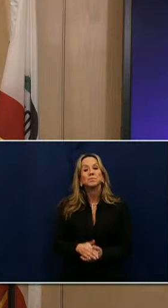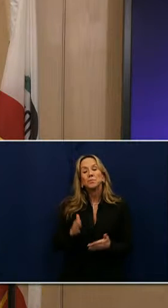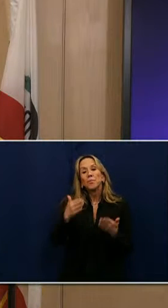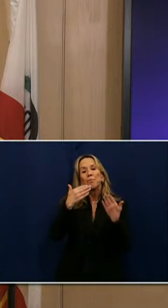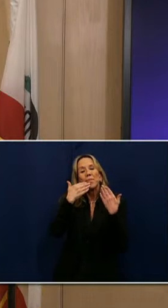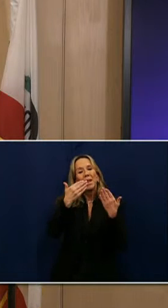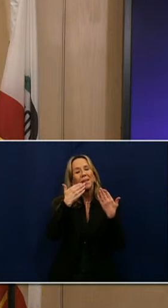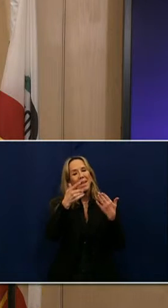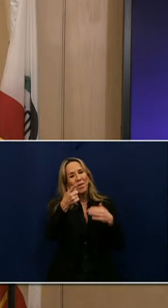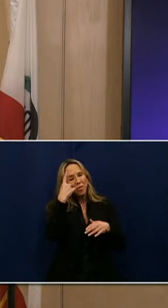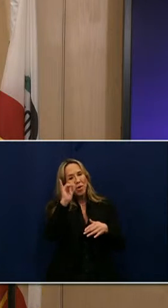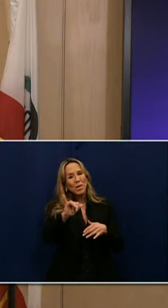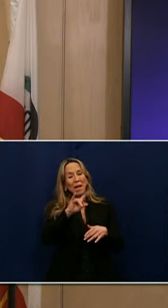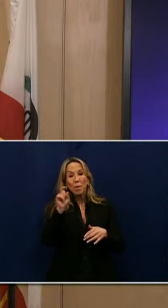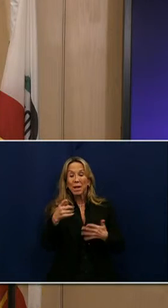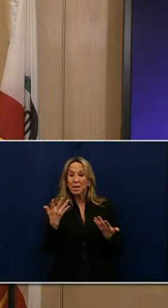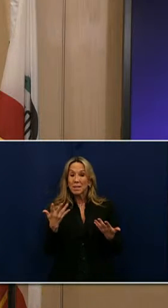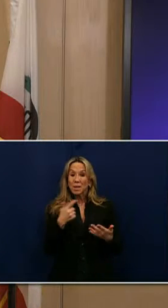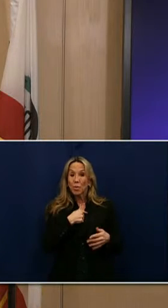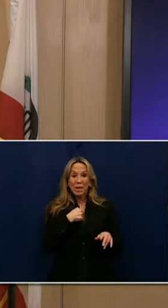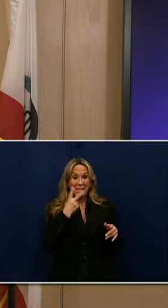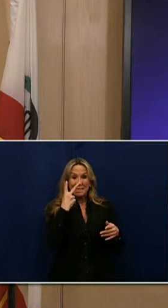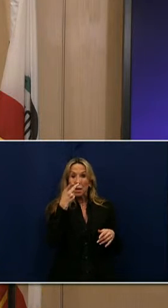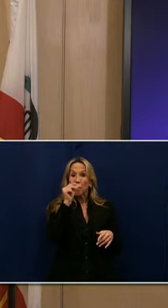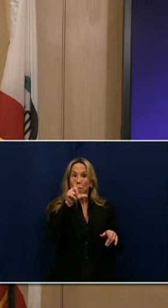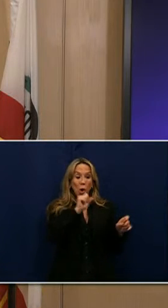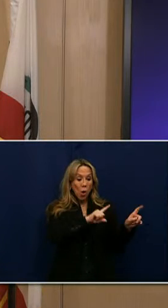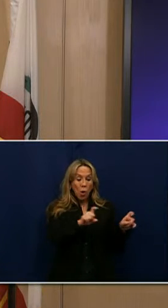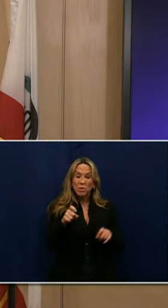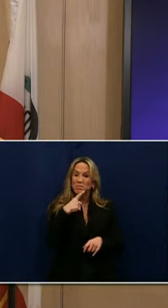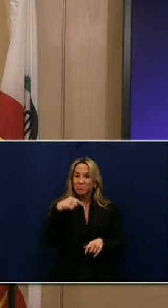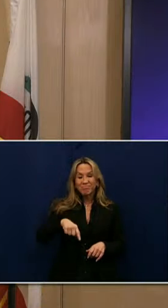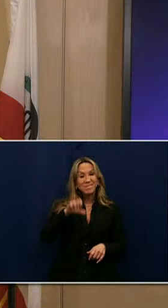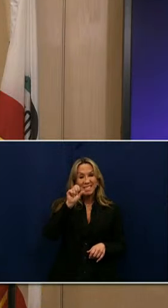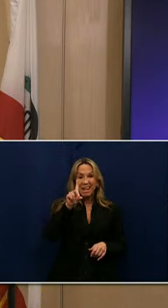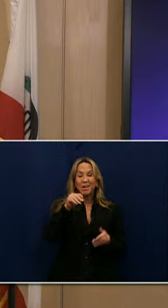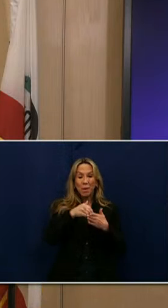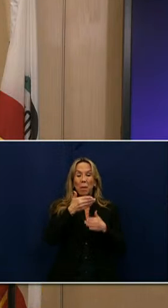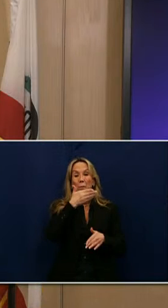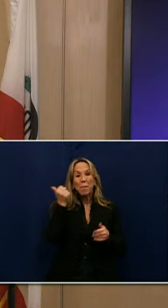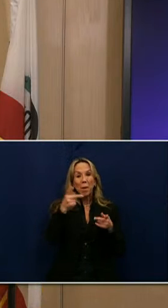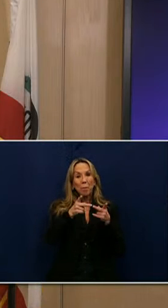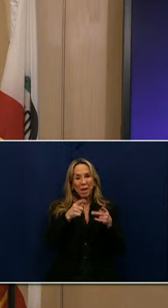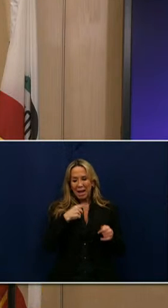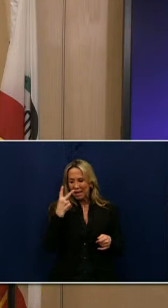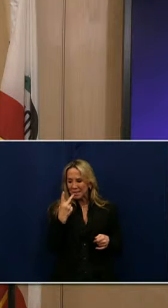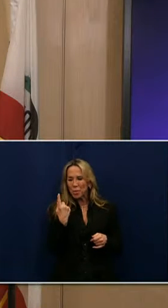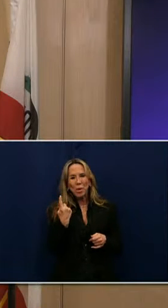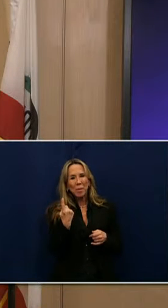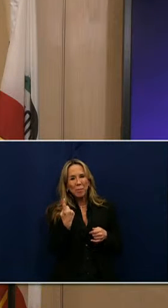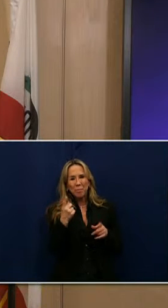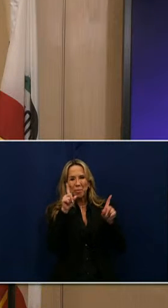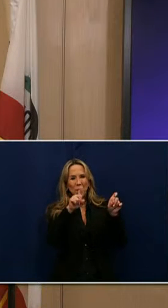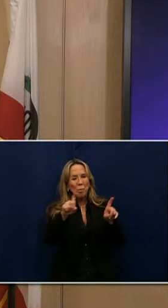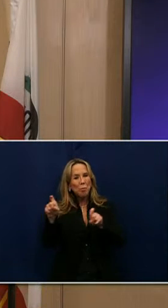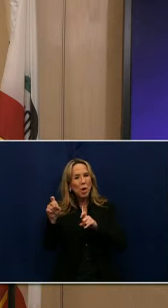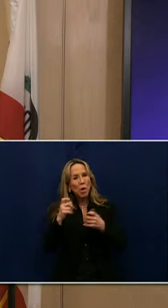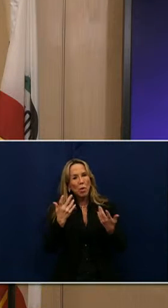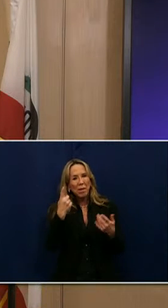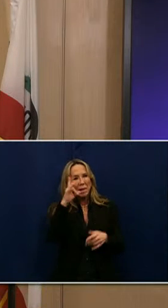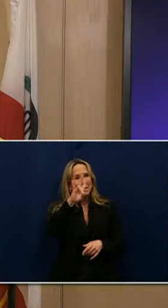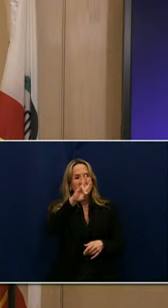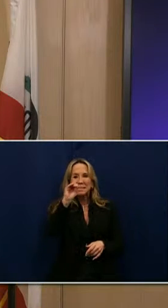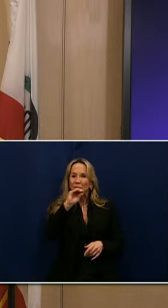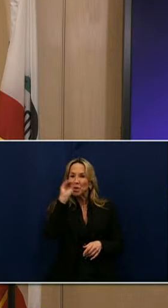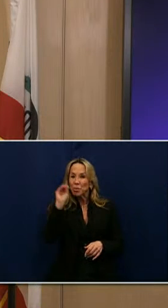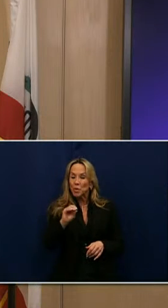that recent polling in San Diego shows we're in a much better place. One I saw just a couple weeks ago had, I believe, more than